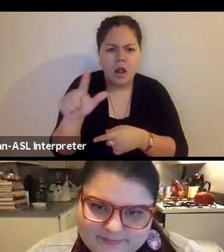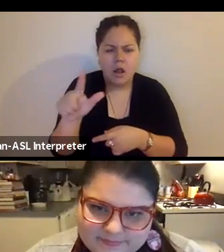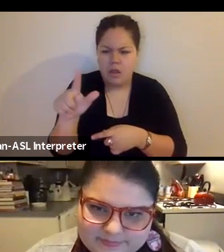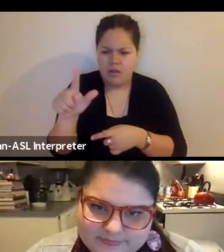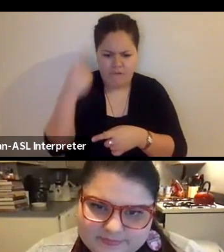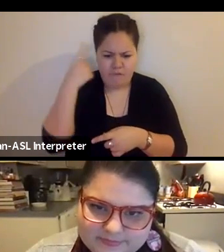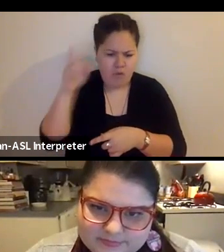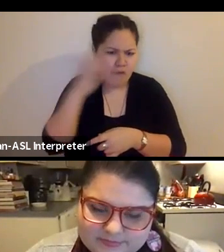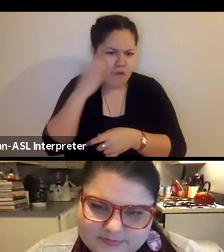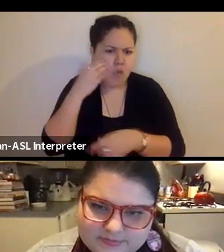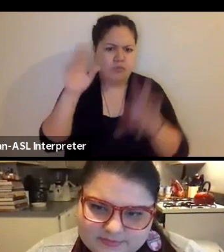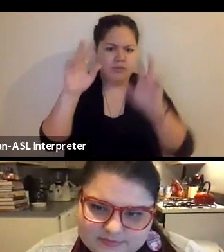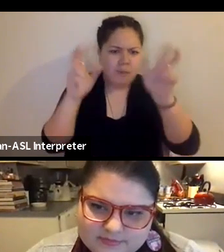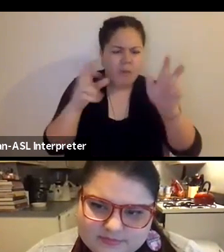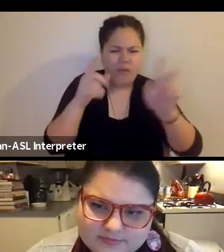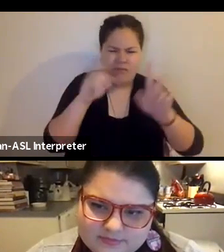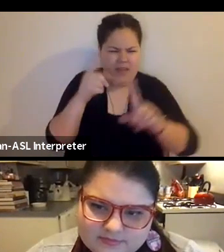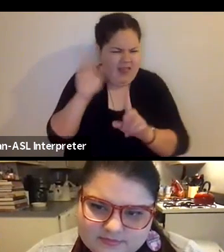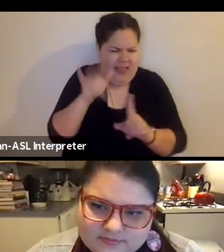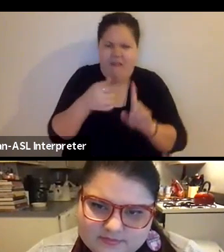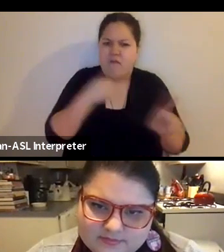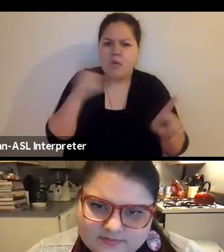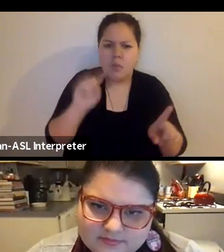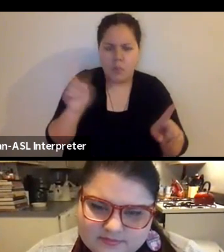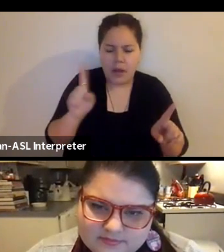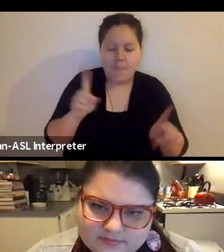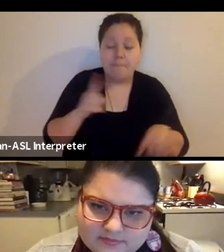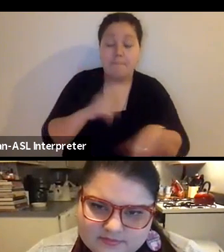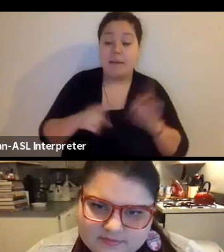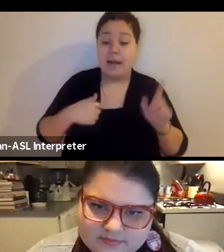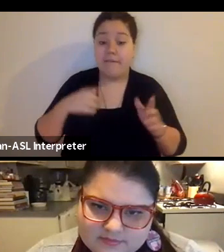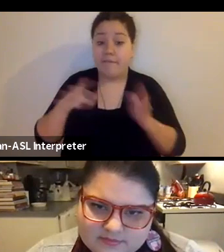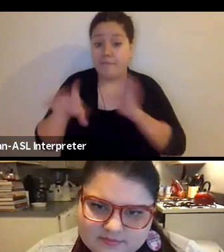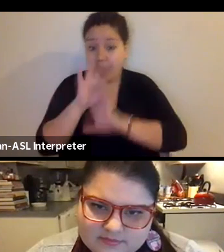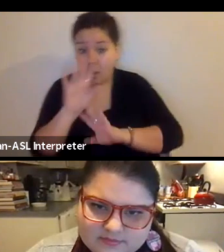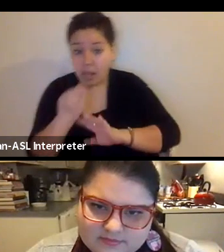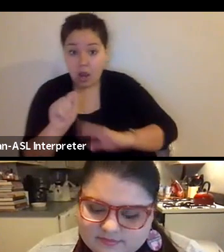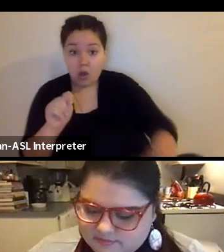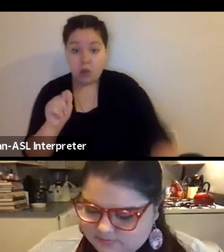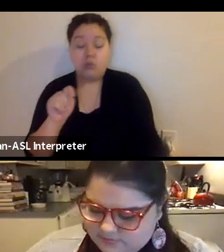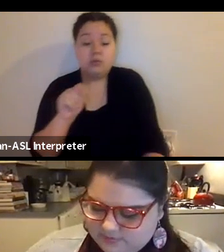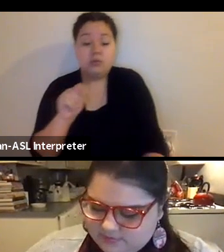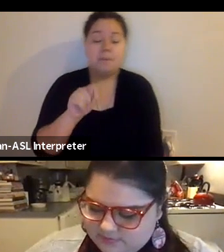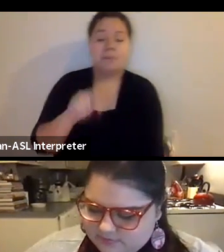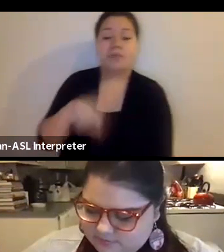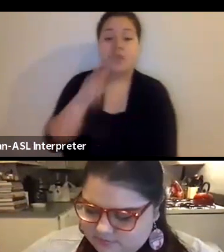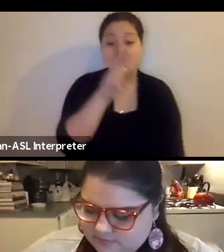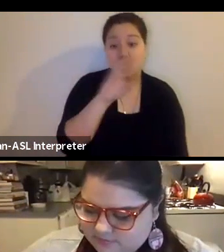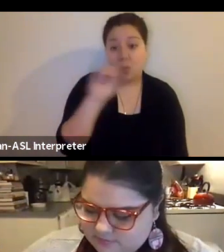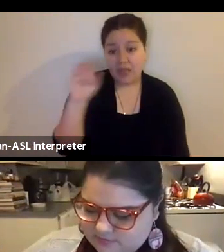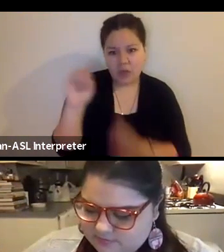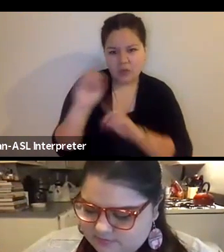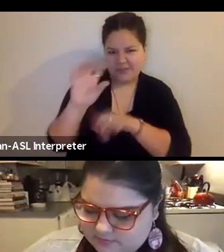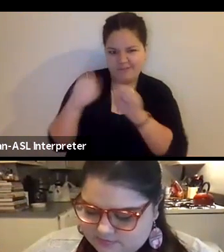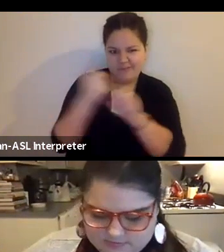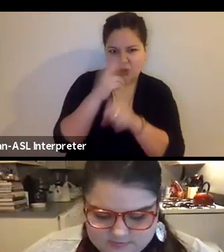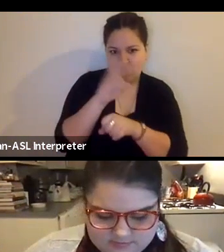computer technology possible. And what had happened in the early 2000s is that companies like Apple